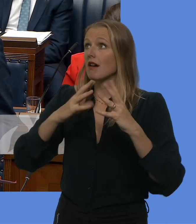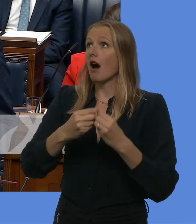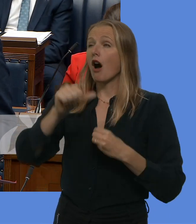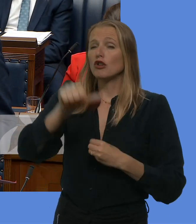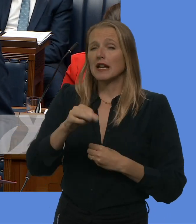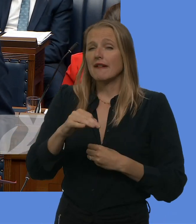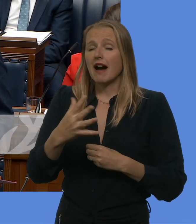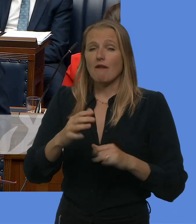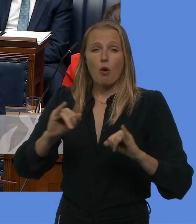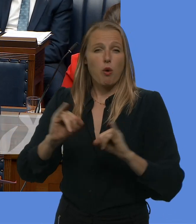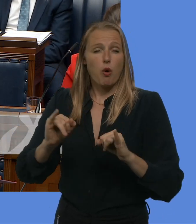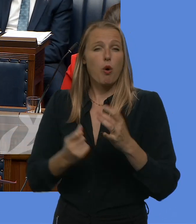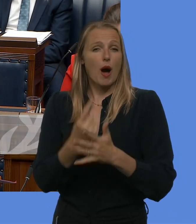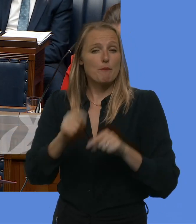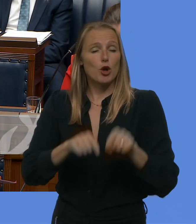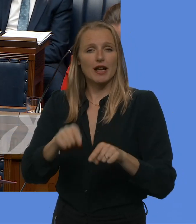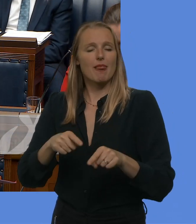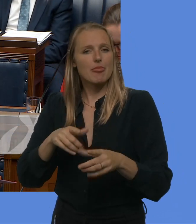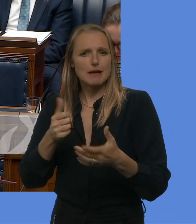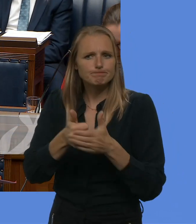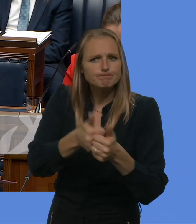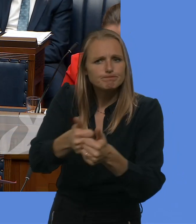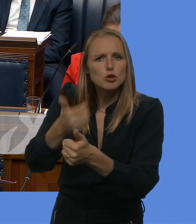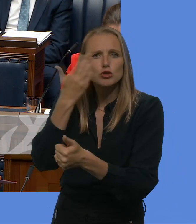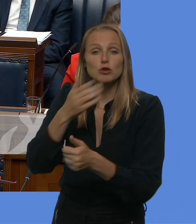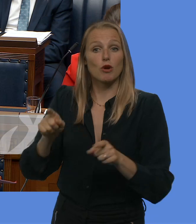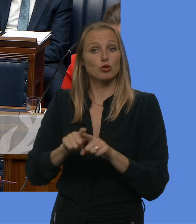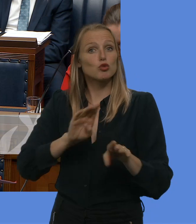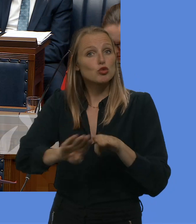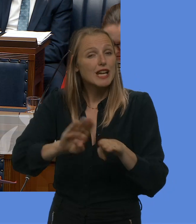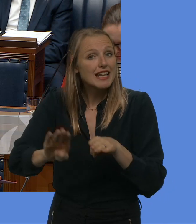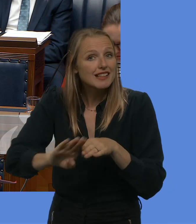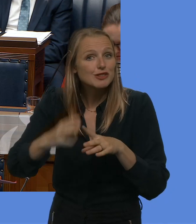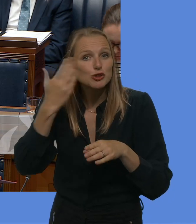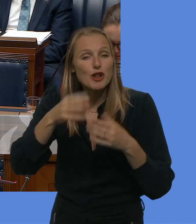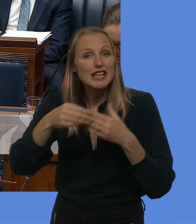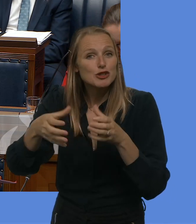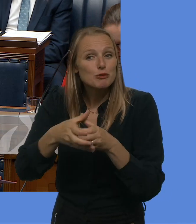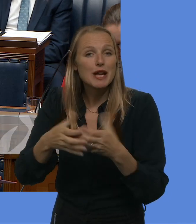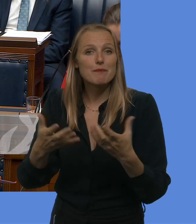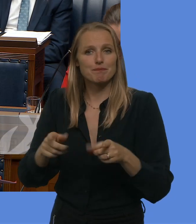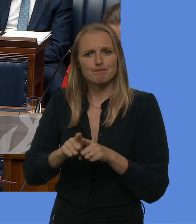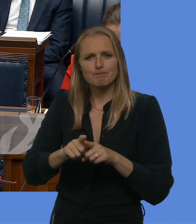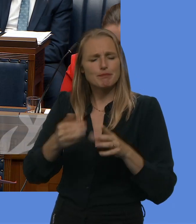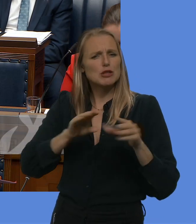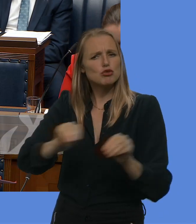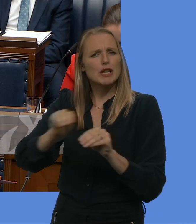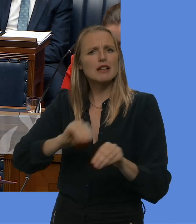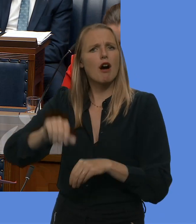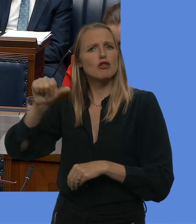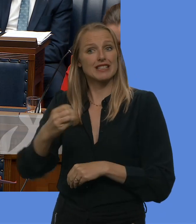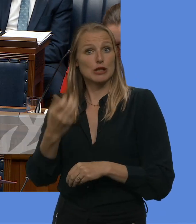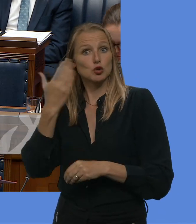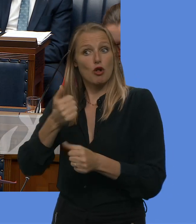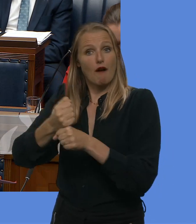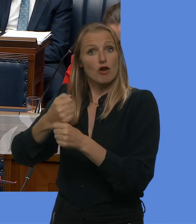bullying type cases, delivered training to 147 school leadership teams and bespoke training to 110 school governors.